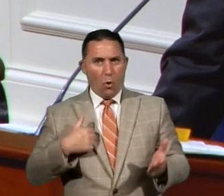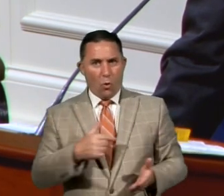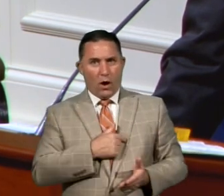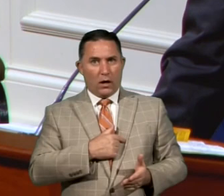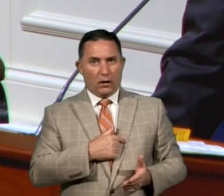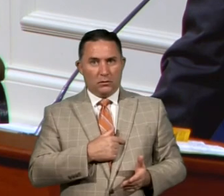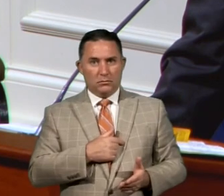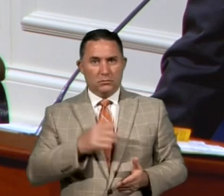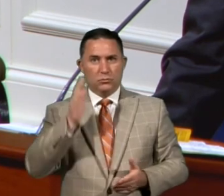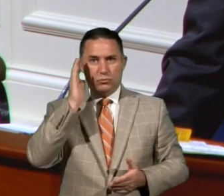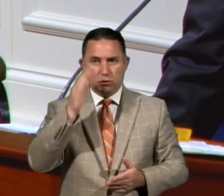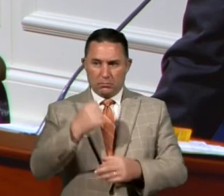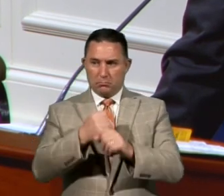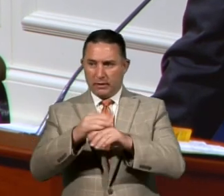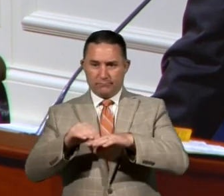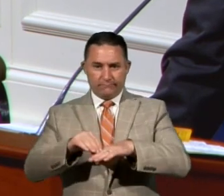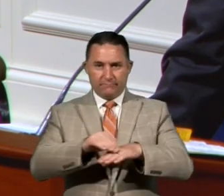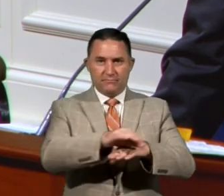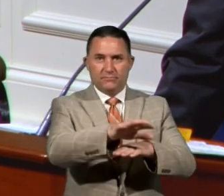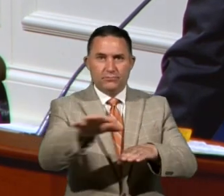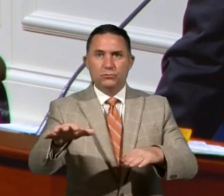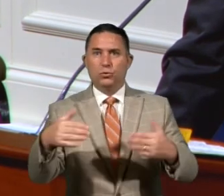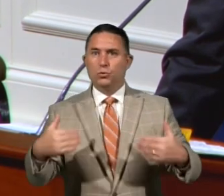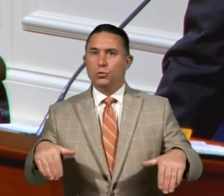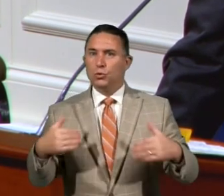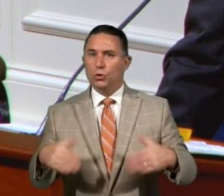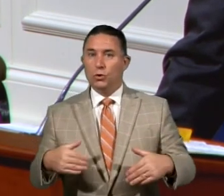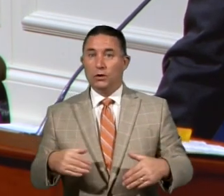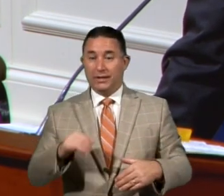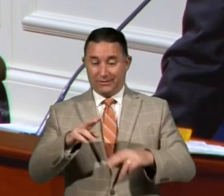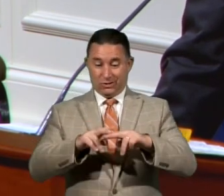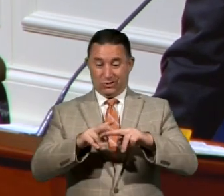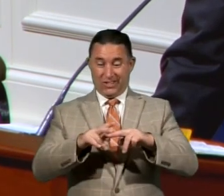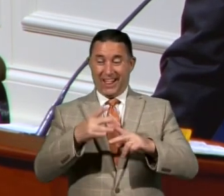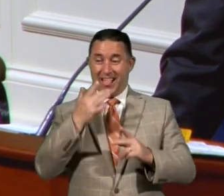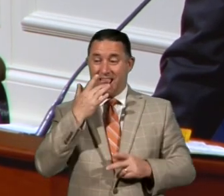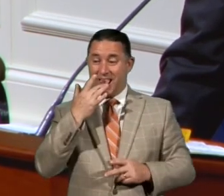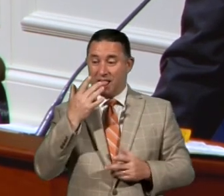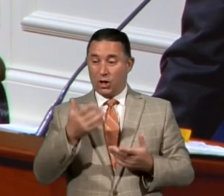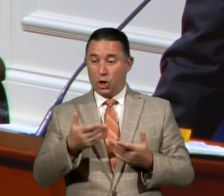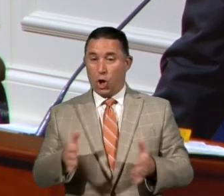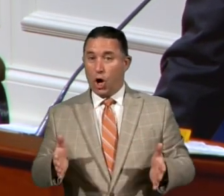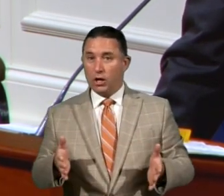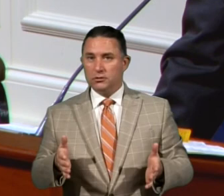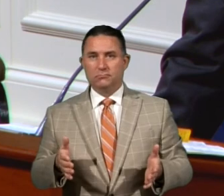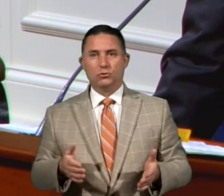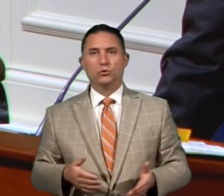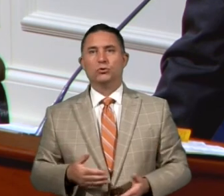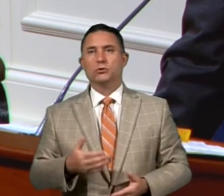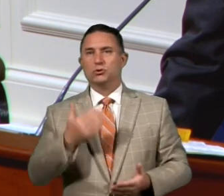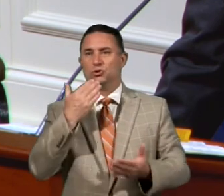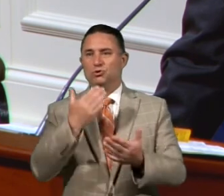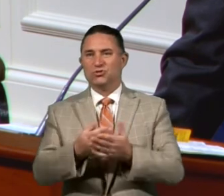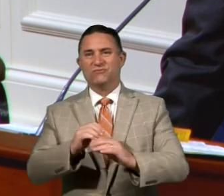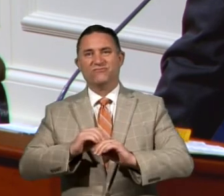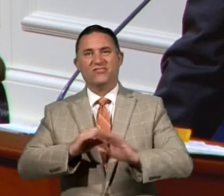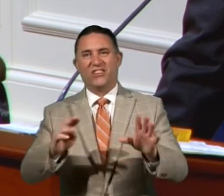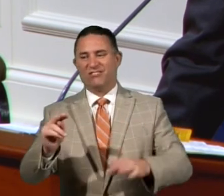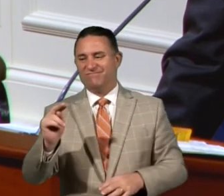ones that are going to make the difference. And if the salt has lost its savor, it's henceforth good for